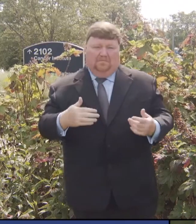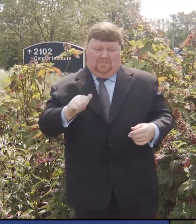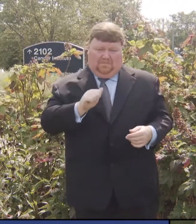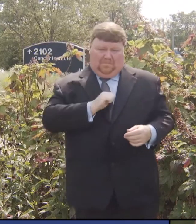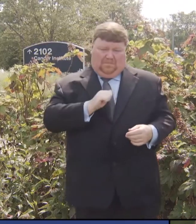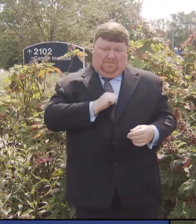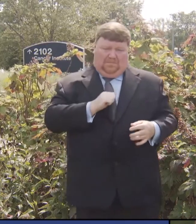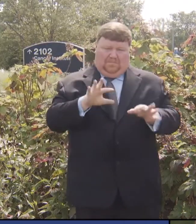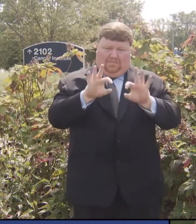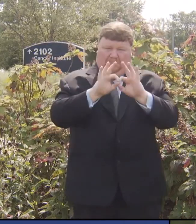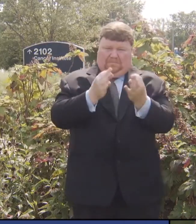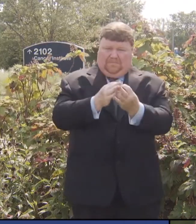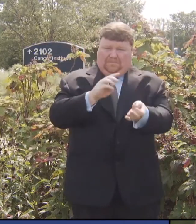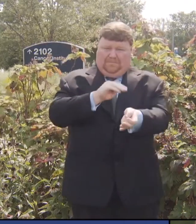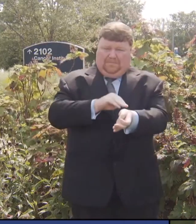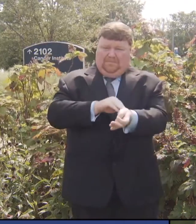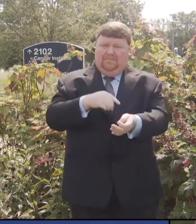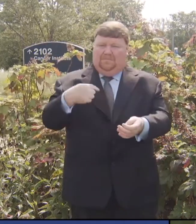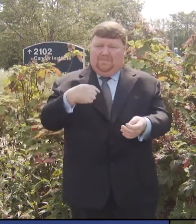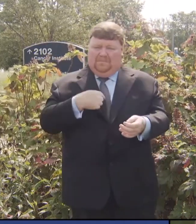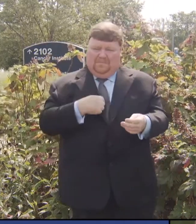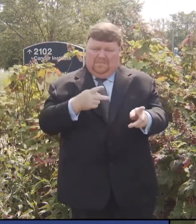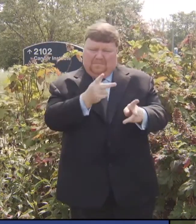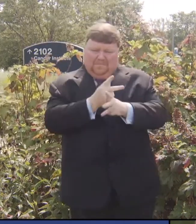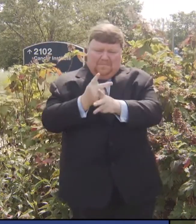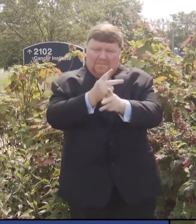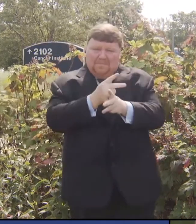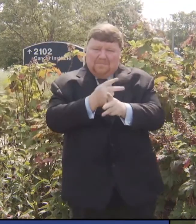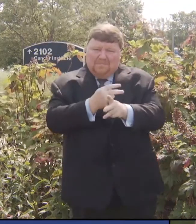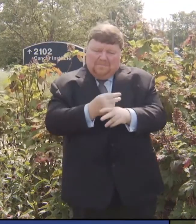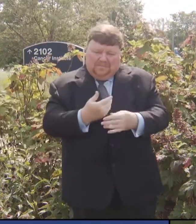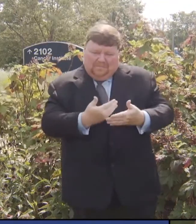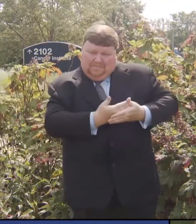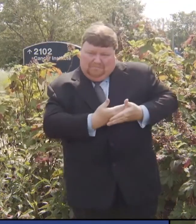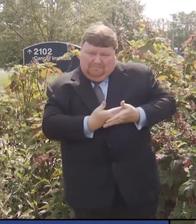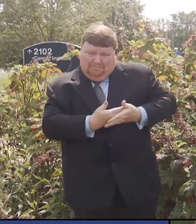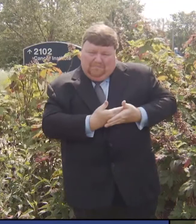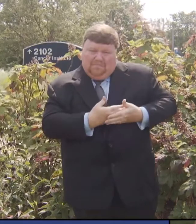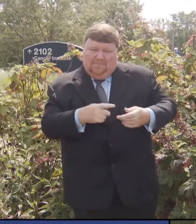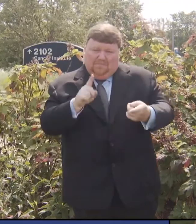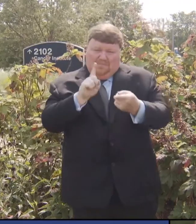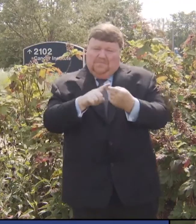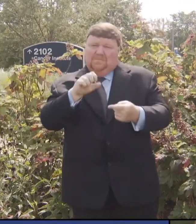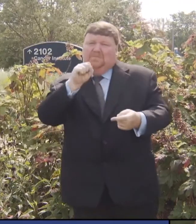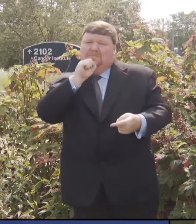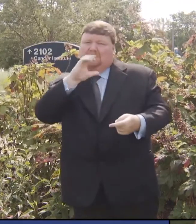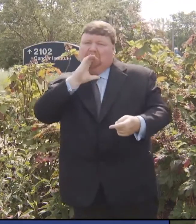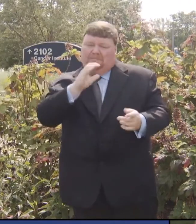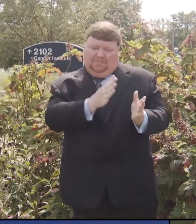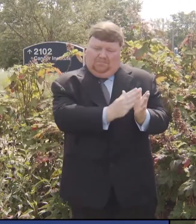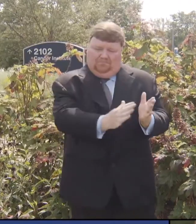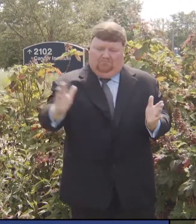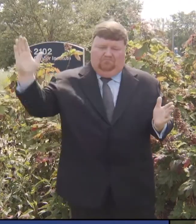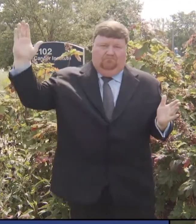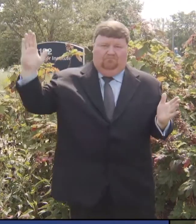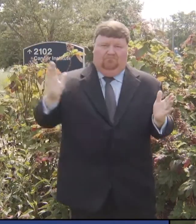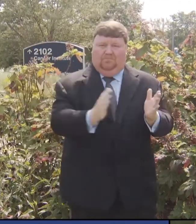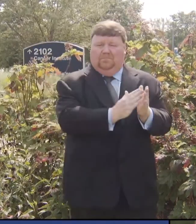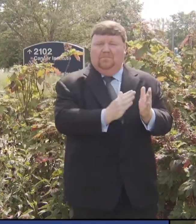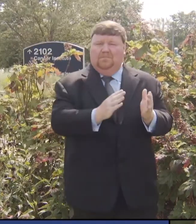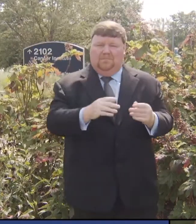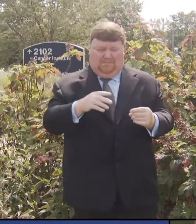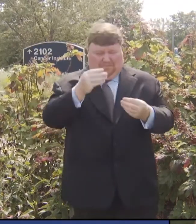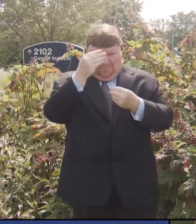physician, I take care of newborns to our most elderly members in the community. And you should know that getting